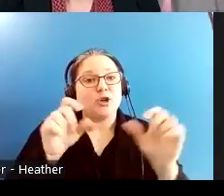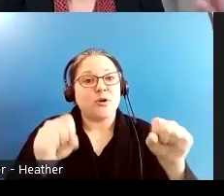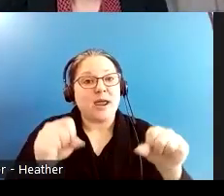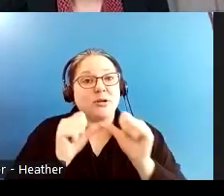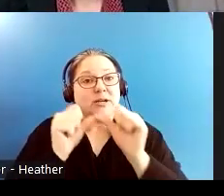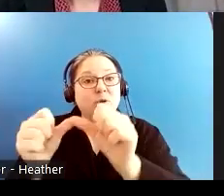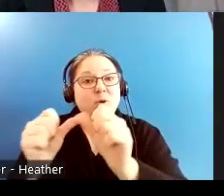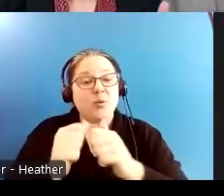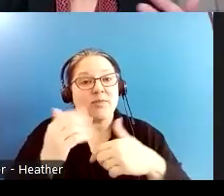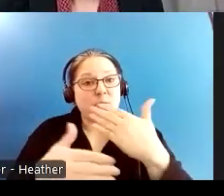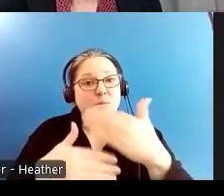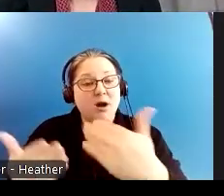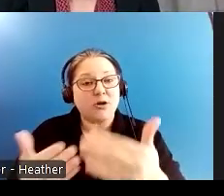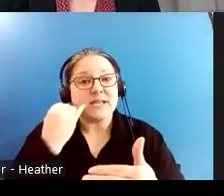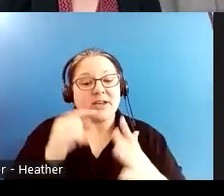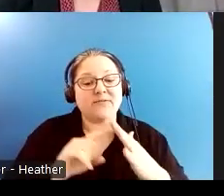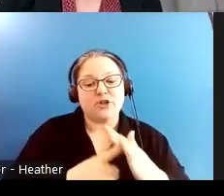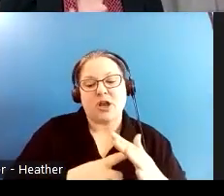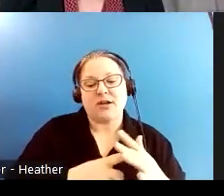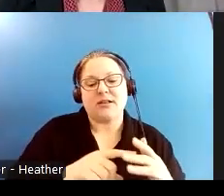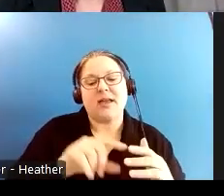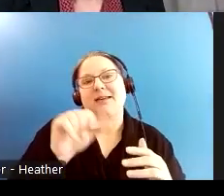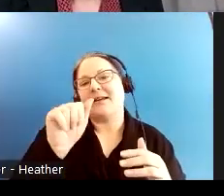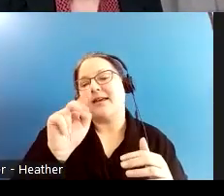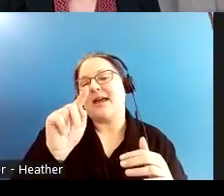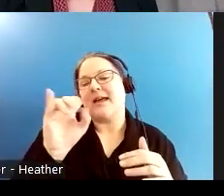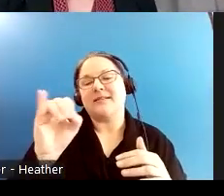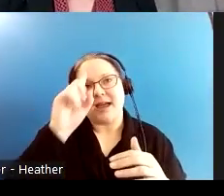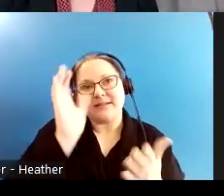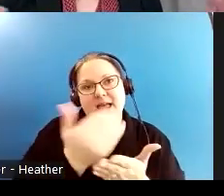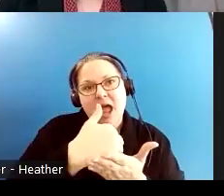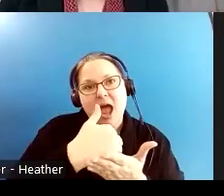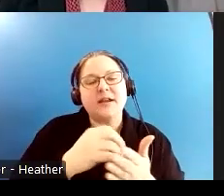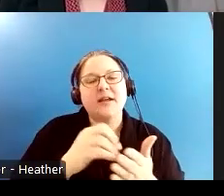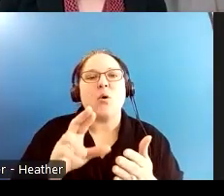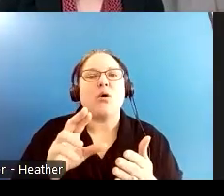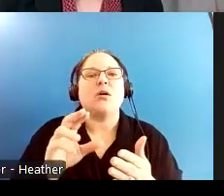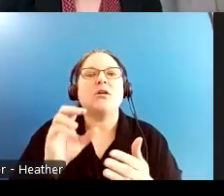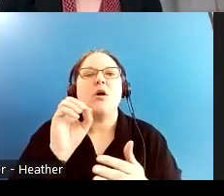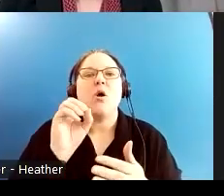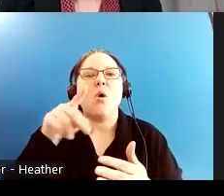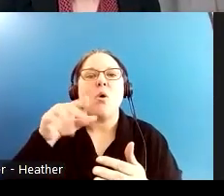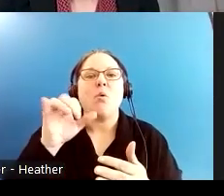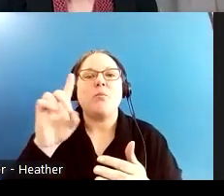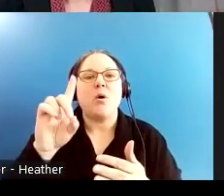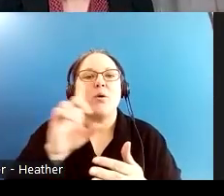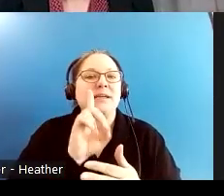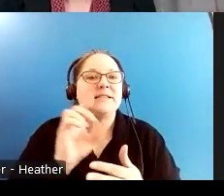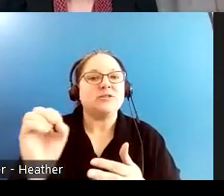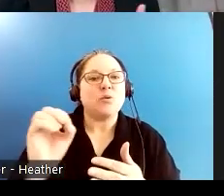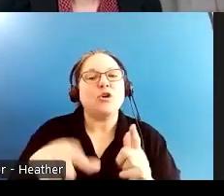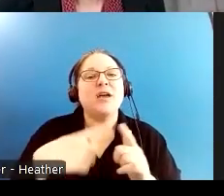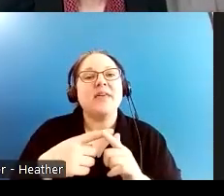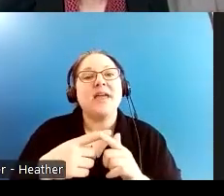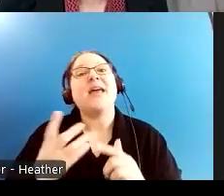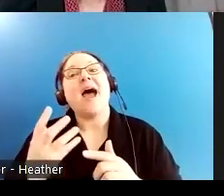with maybe starting someone on an antipsychotic or medication for opioid use disorder, then following that, the outpatient team, like a street psychiatry team, could